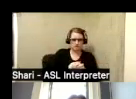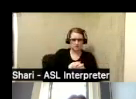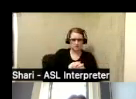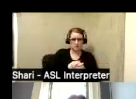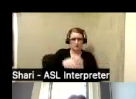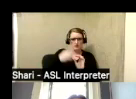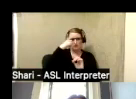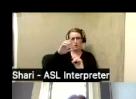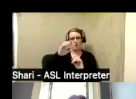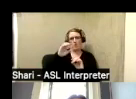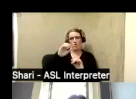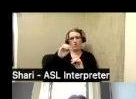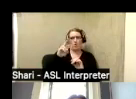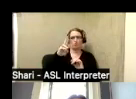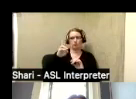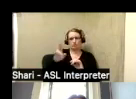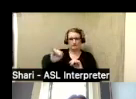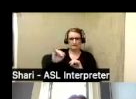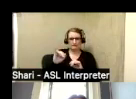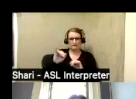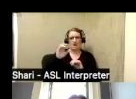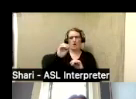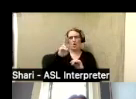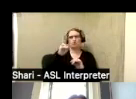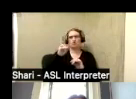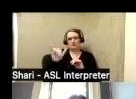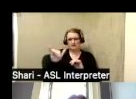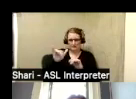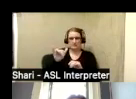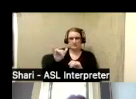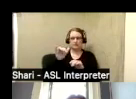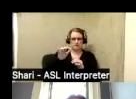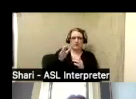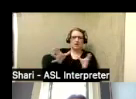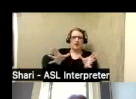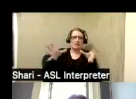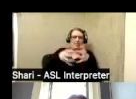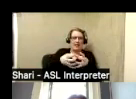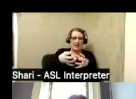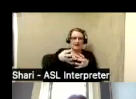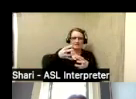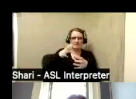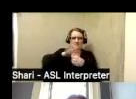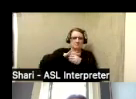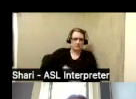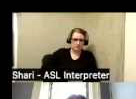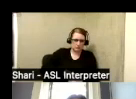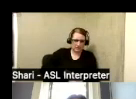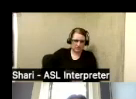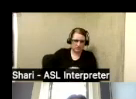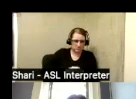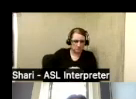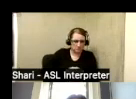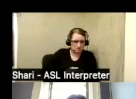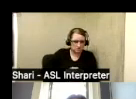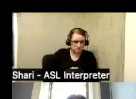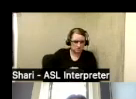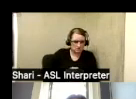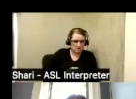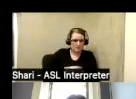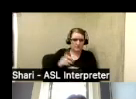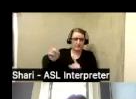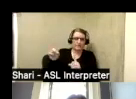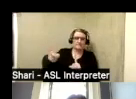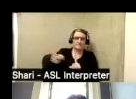For Henri, dissociative transference requires a collective undertaking. He writes, and I'm quoting,